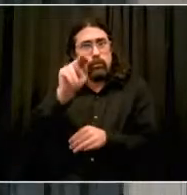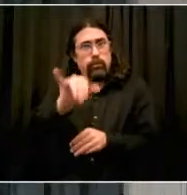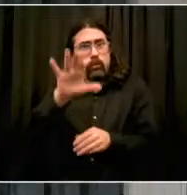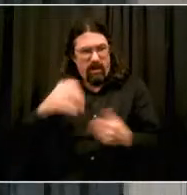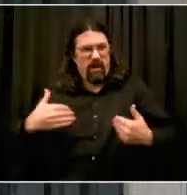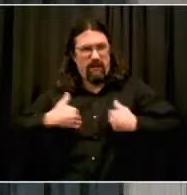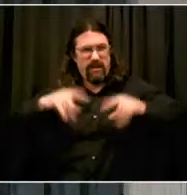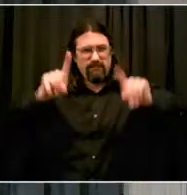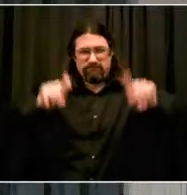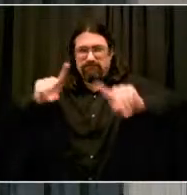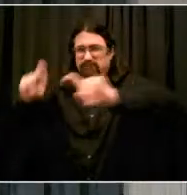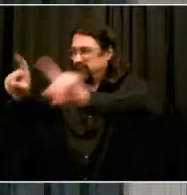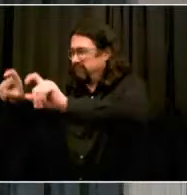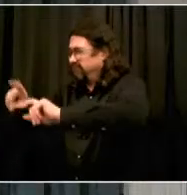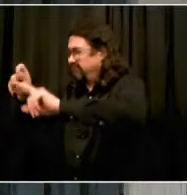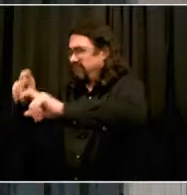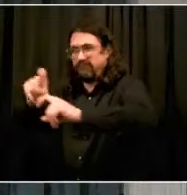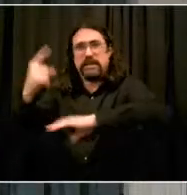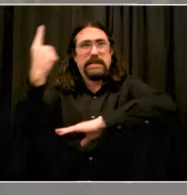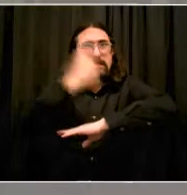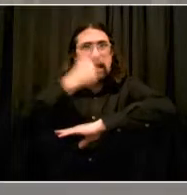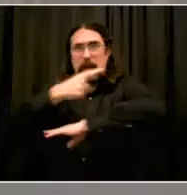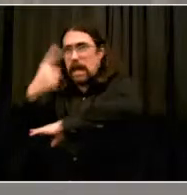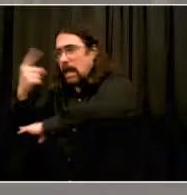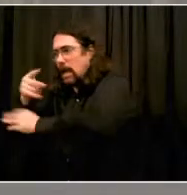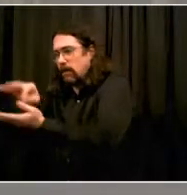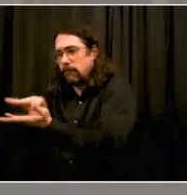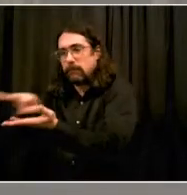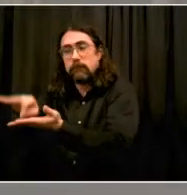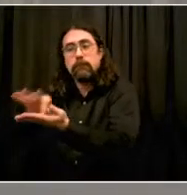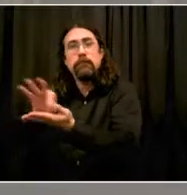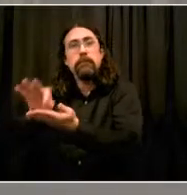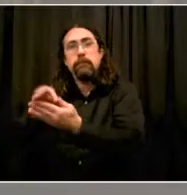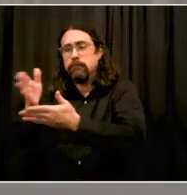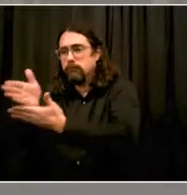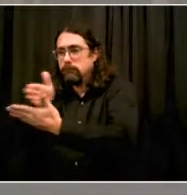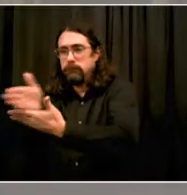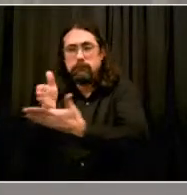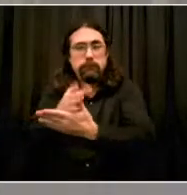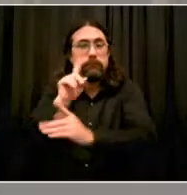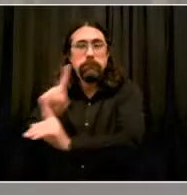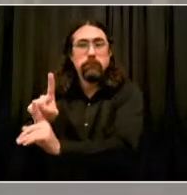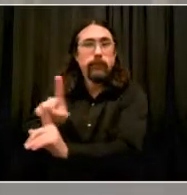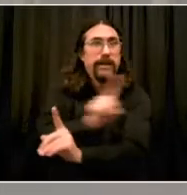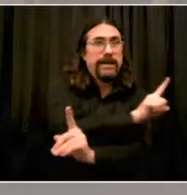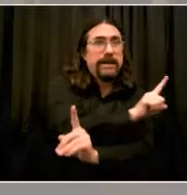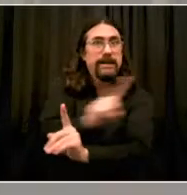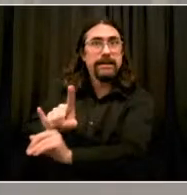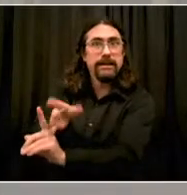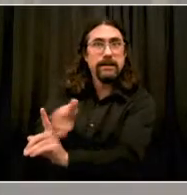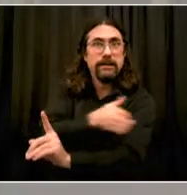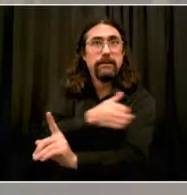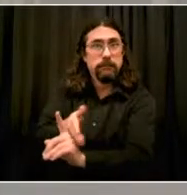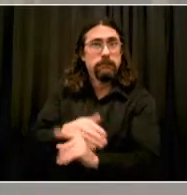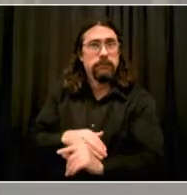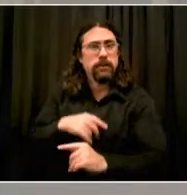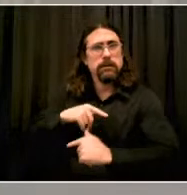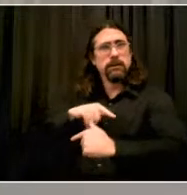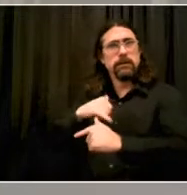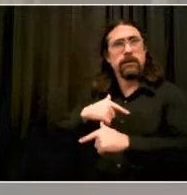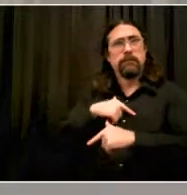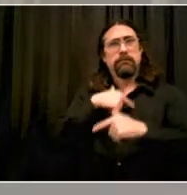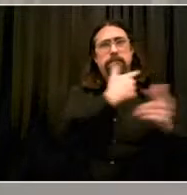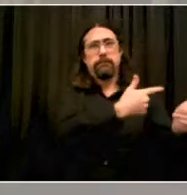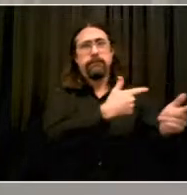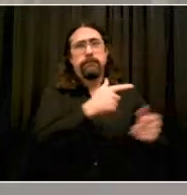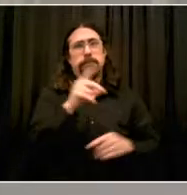Mr. Mayor. Yes, our commitment is always to provide the most accurate and valid data that we